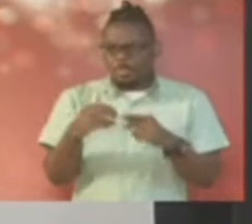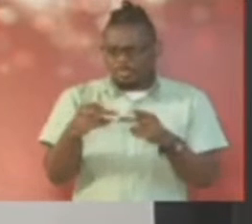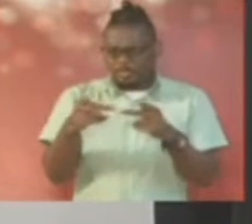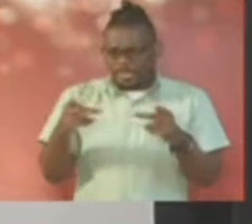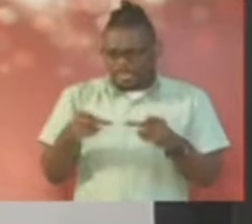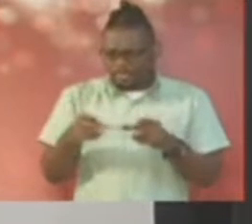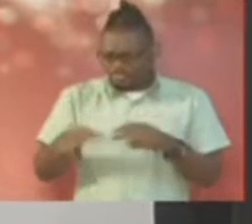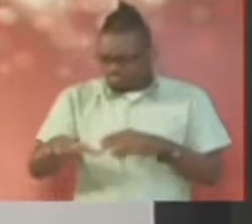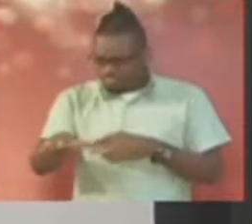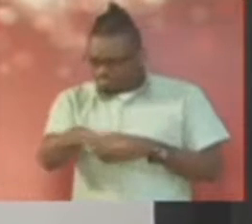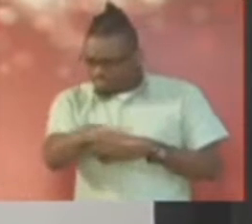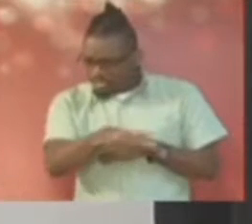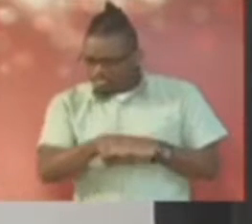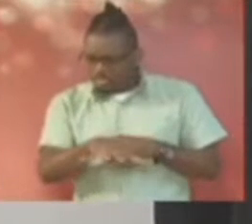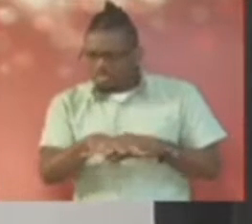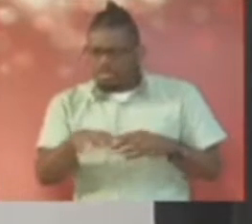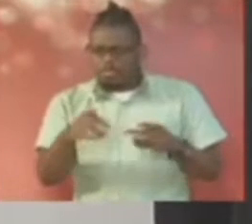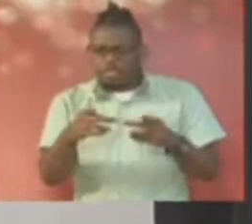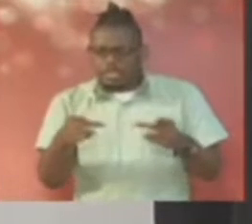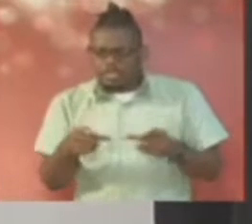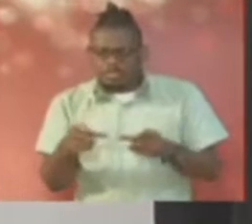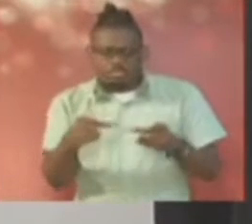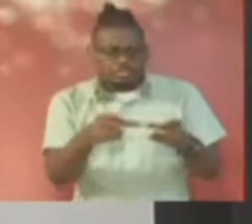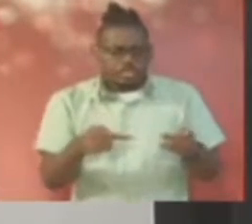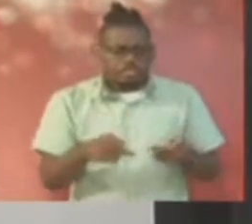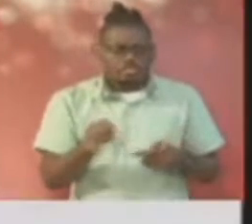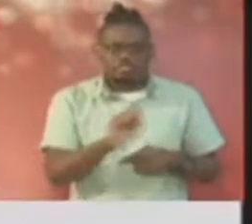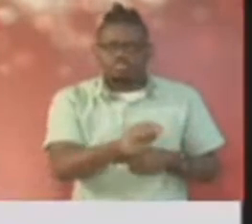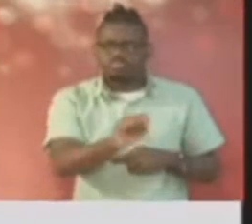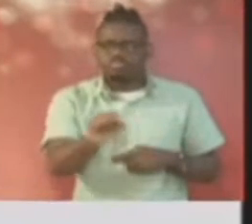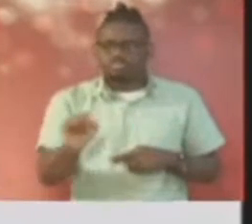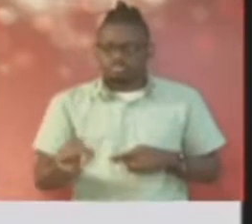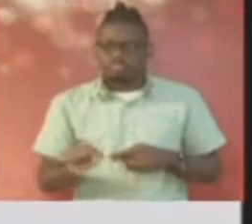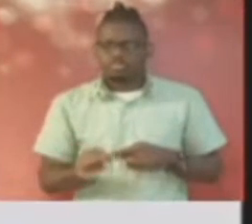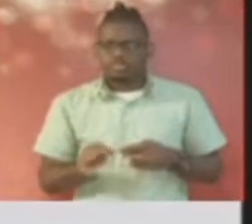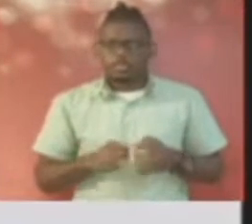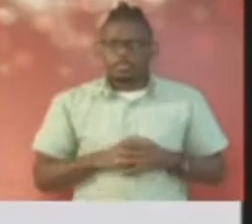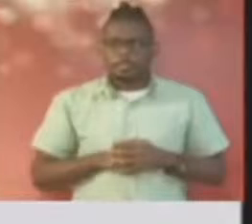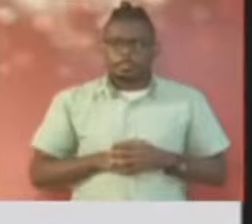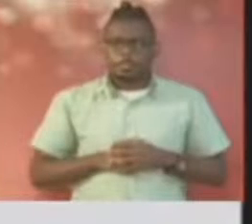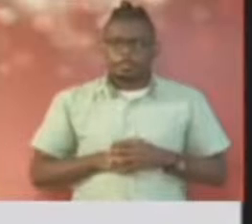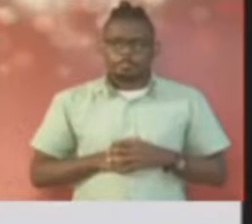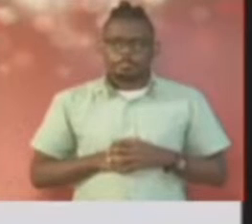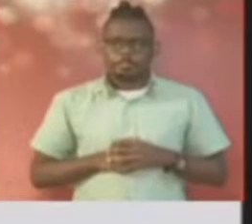systems side of things. He will continue with the next set of slides.